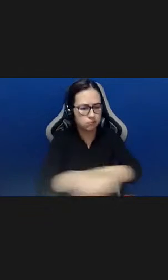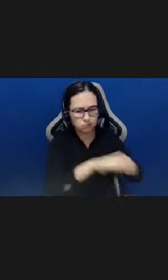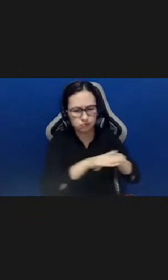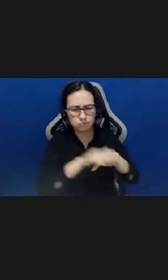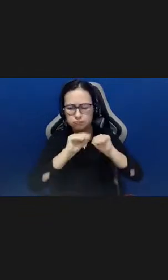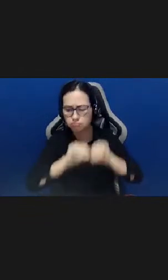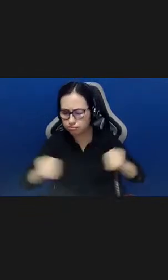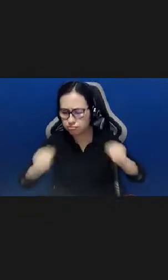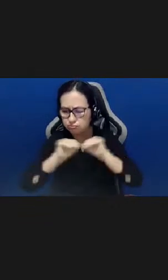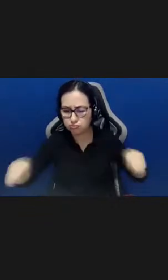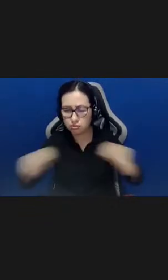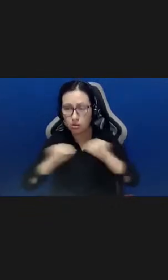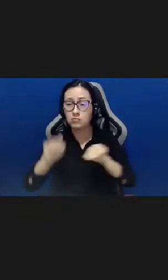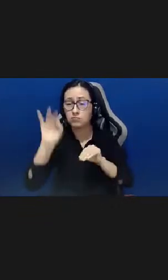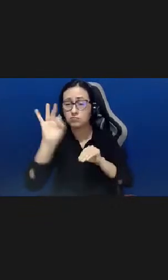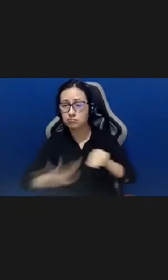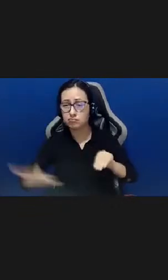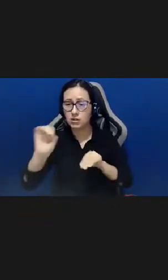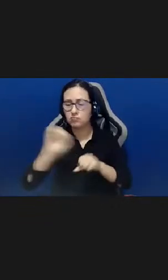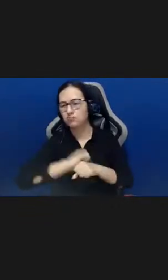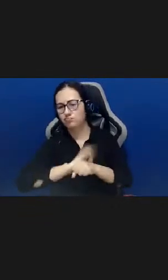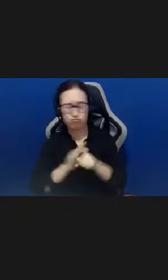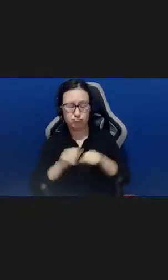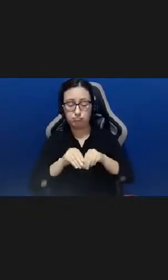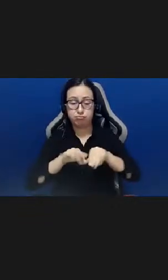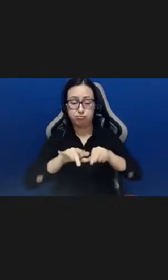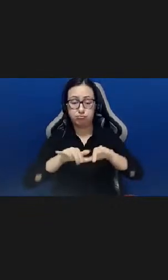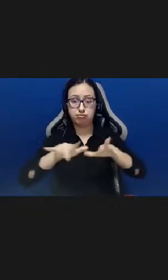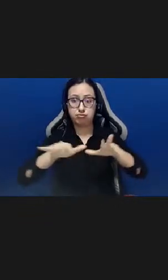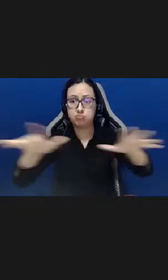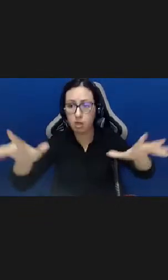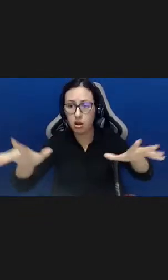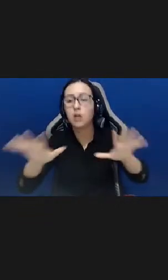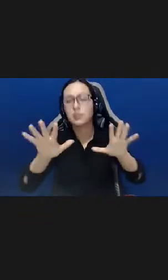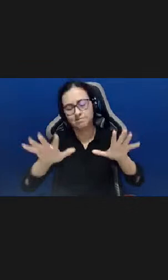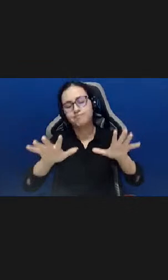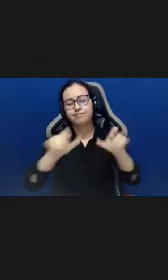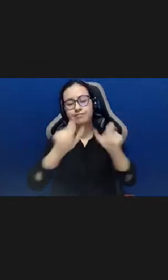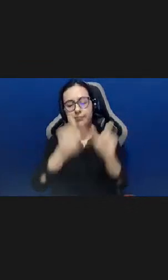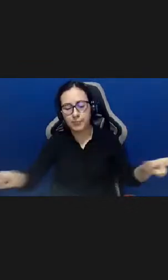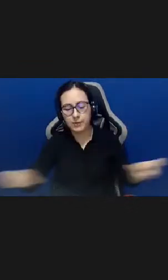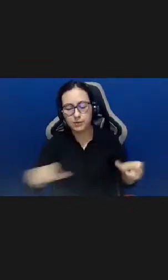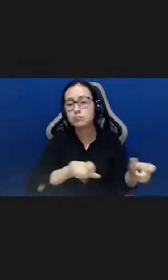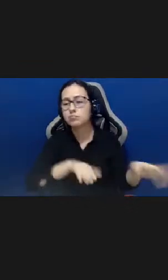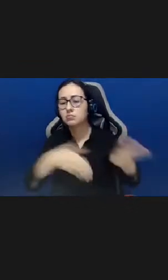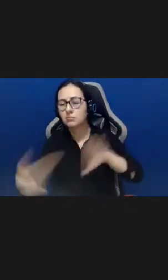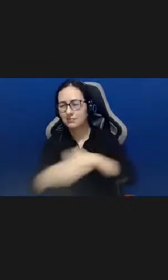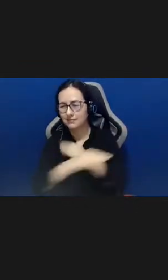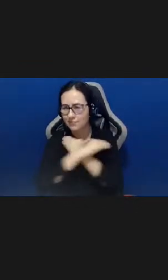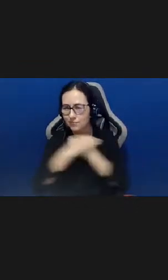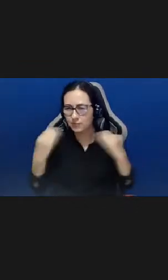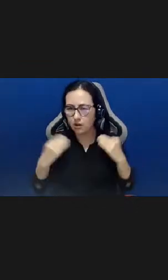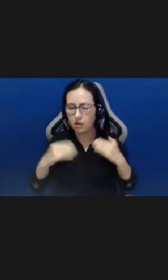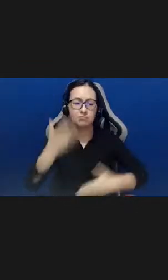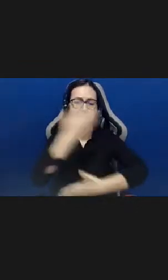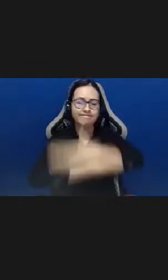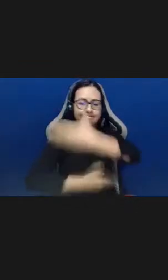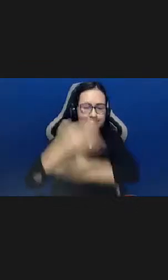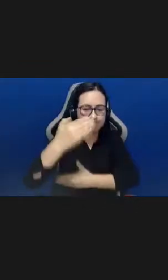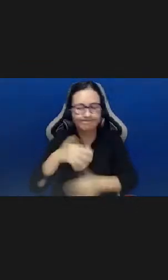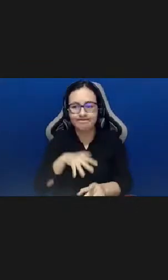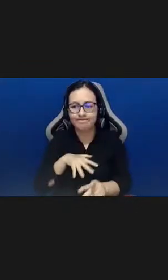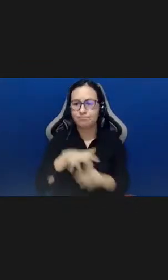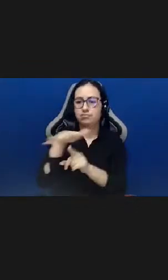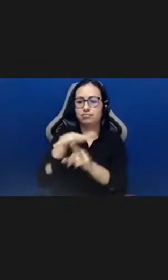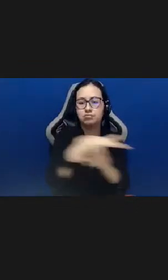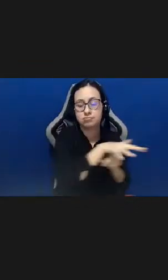death and disability. There's the shutdown of the economy, which happened in most countries,